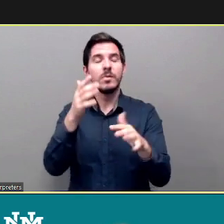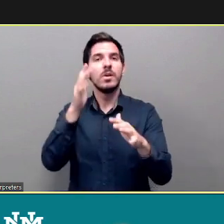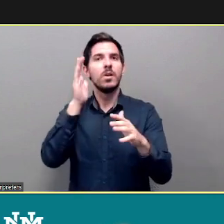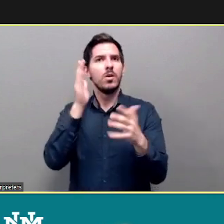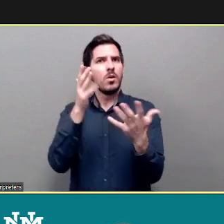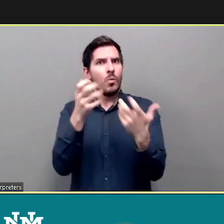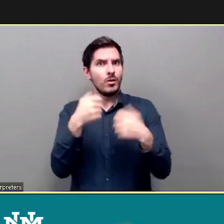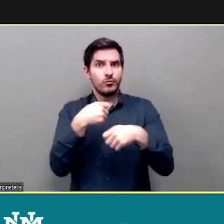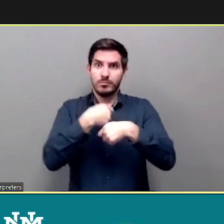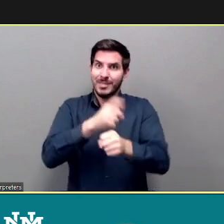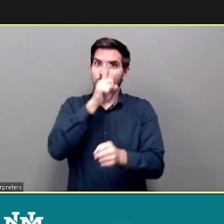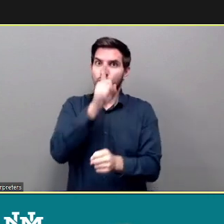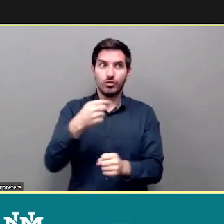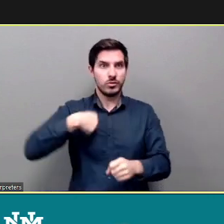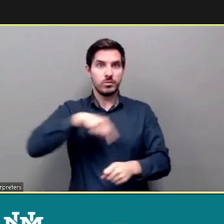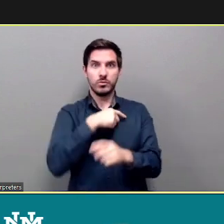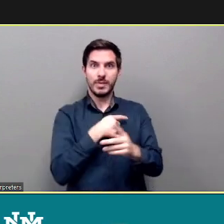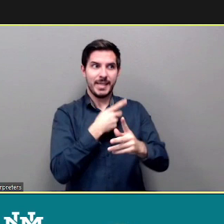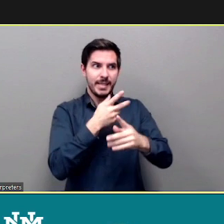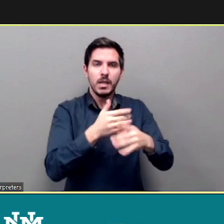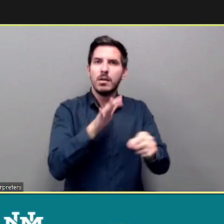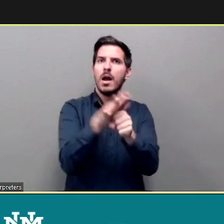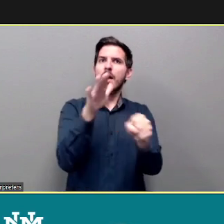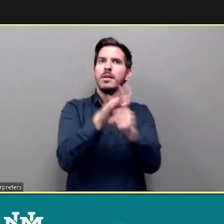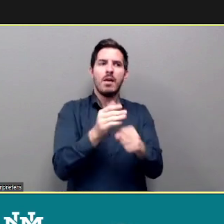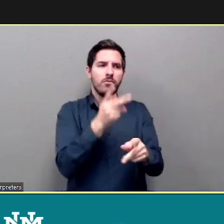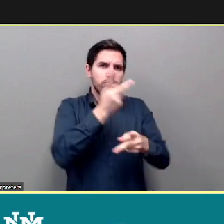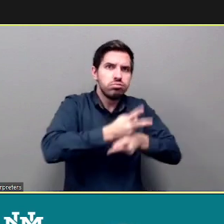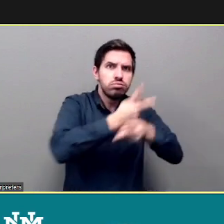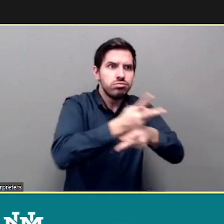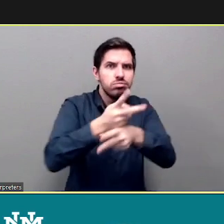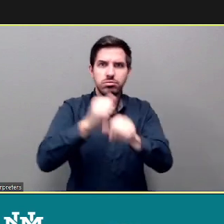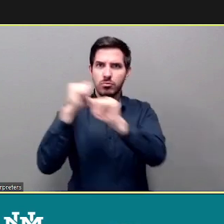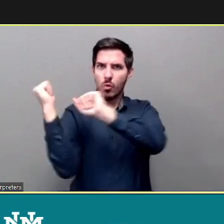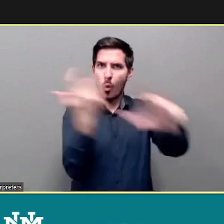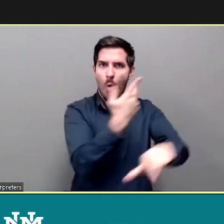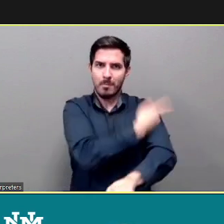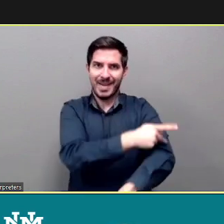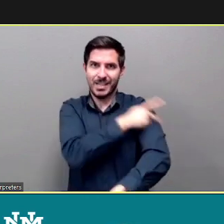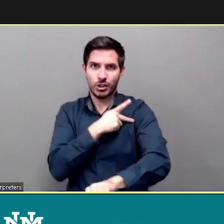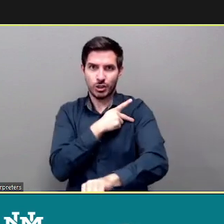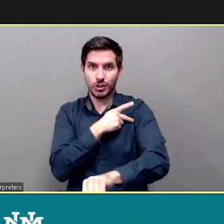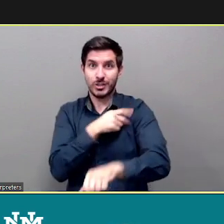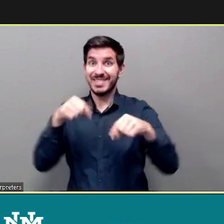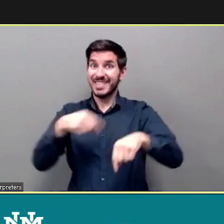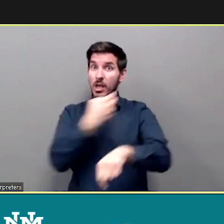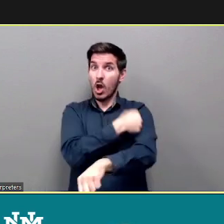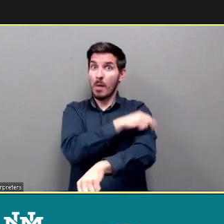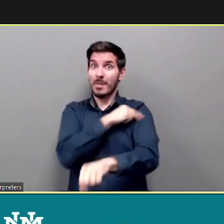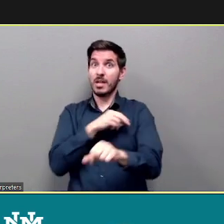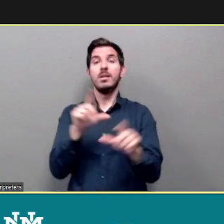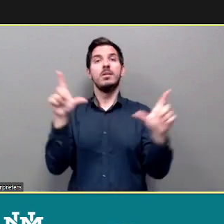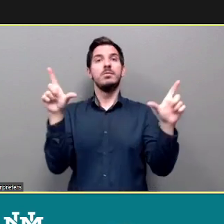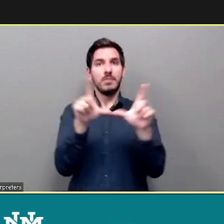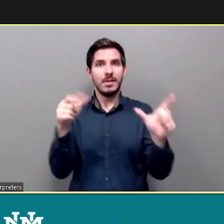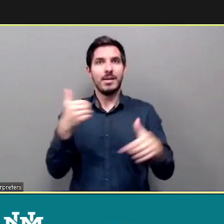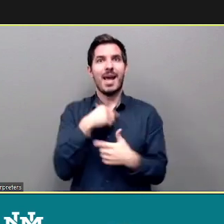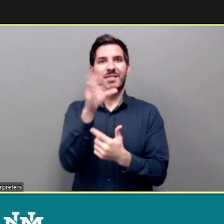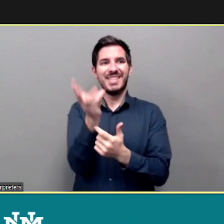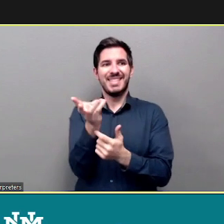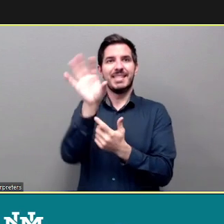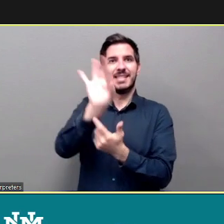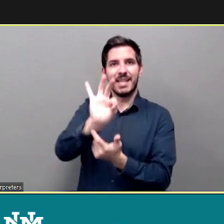take care of a large number of patients that are coming in through our hospital. Our hospital is licensed for 69 pediatric beds